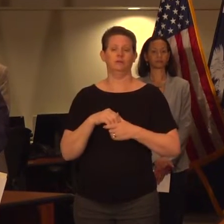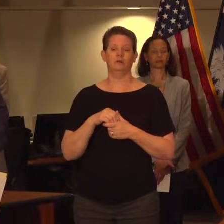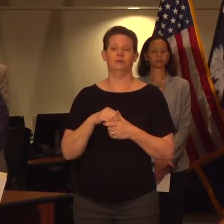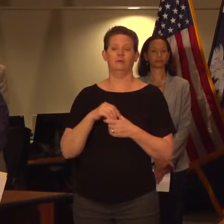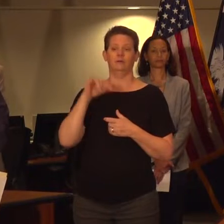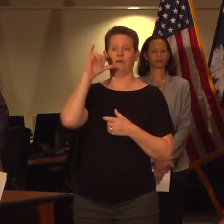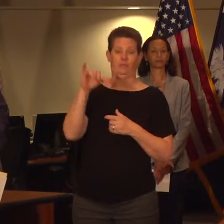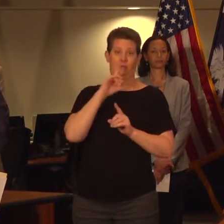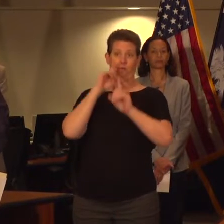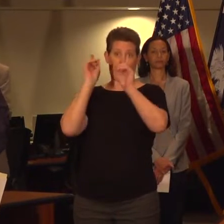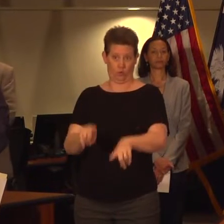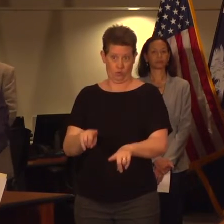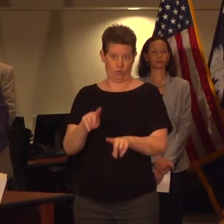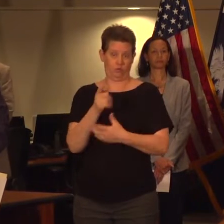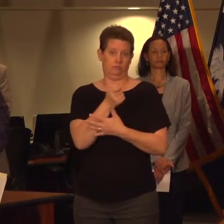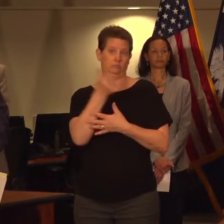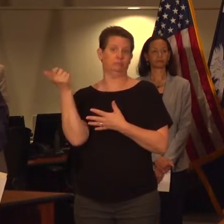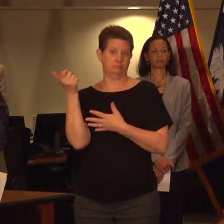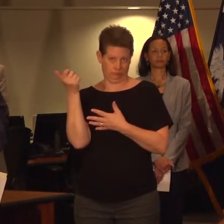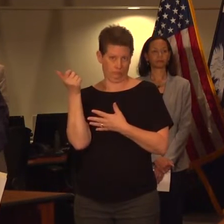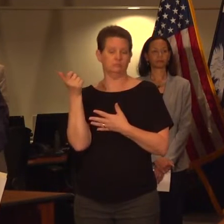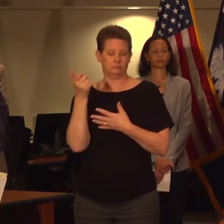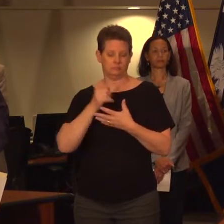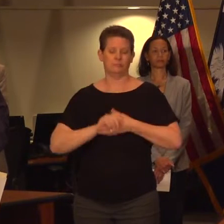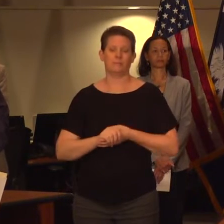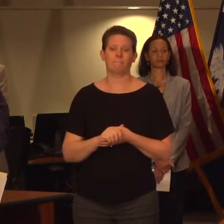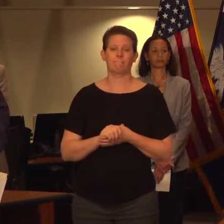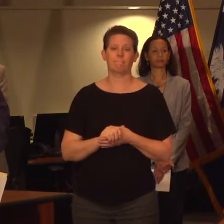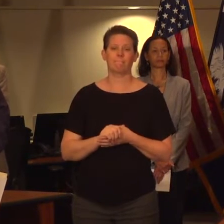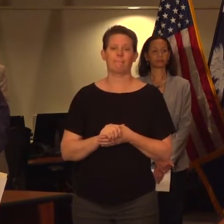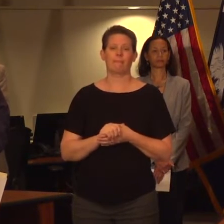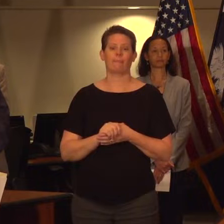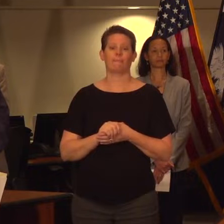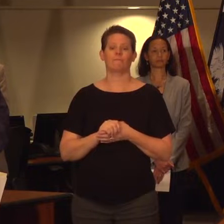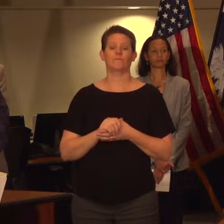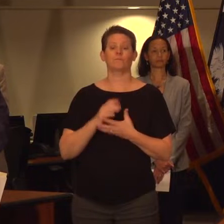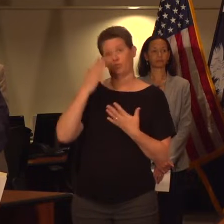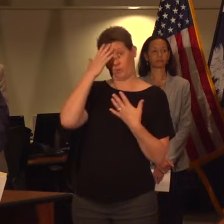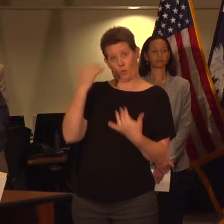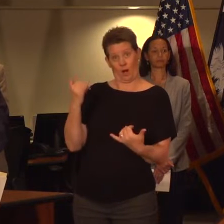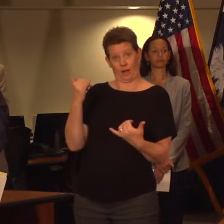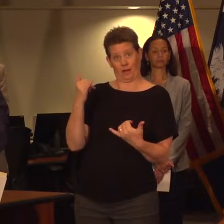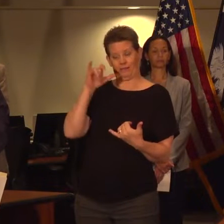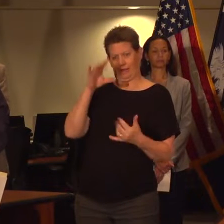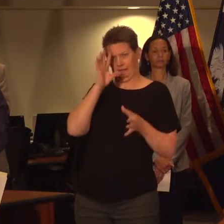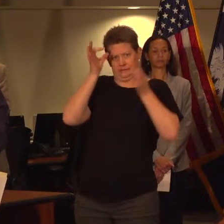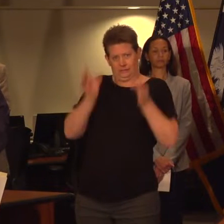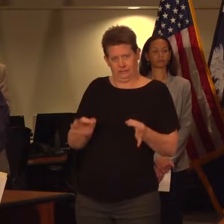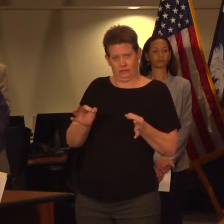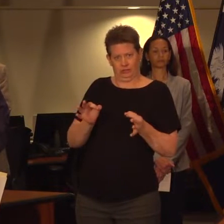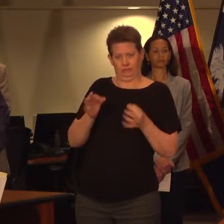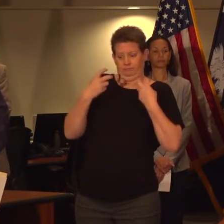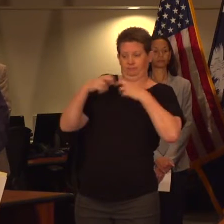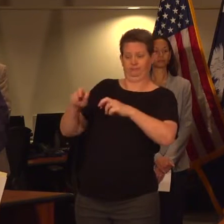power of that order off of those governments so that the decision making returns to those